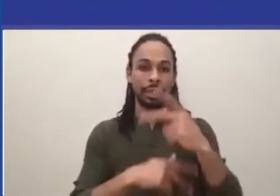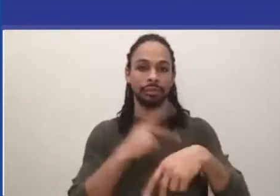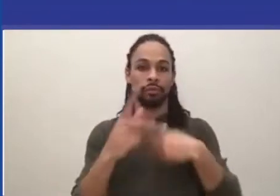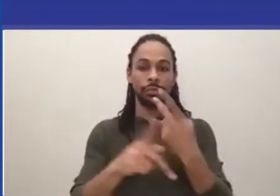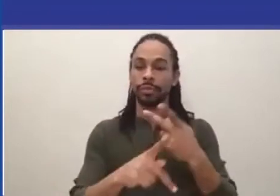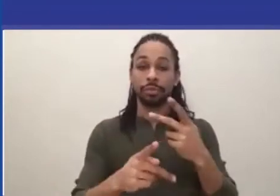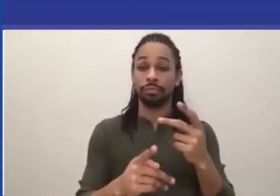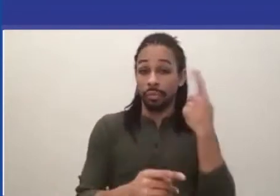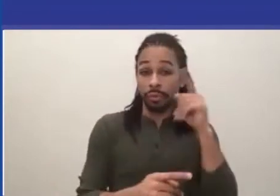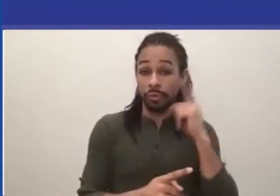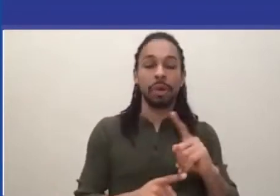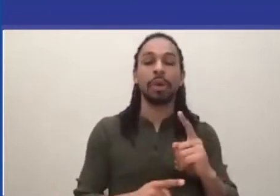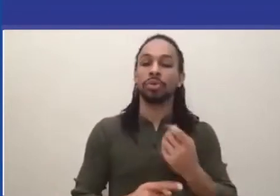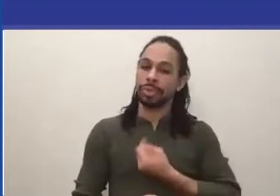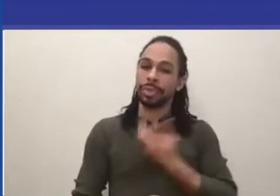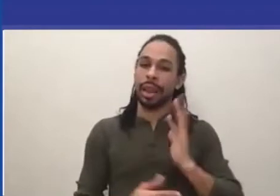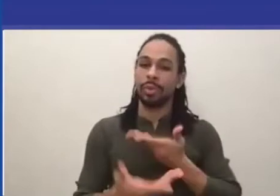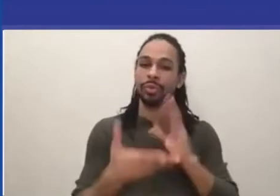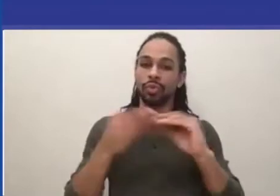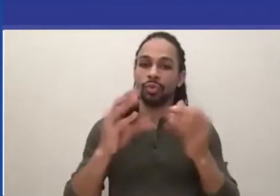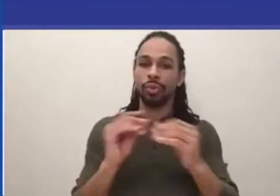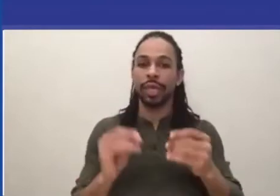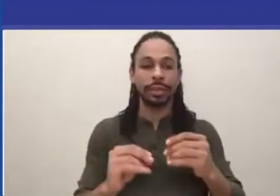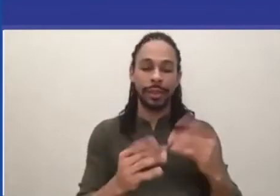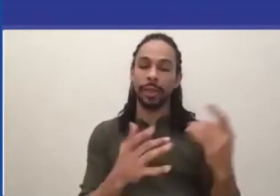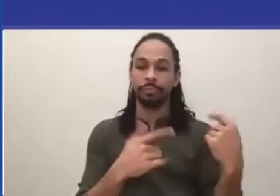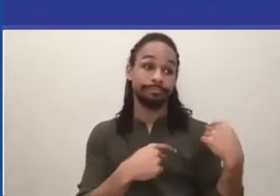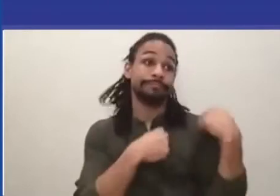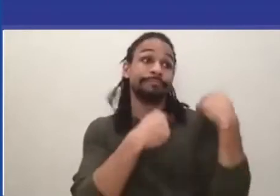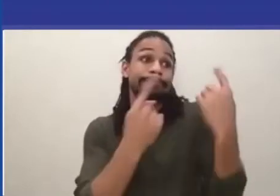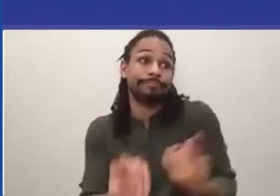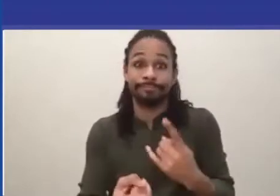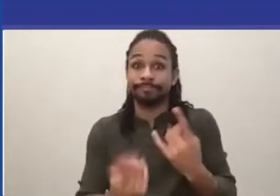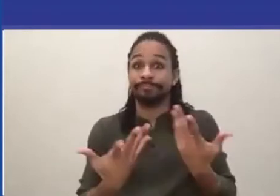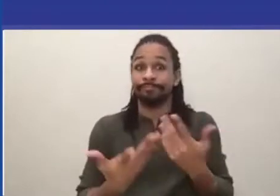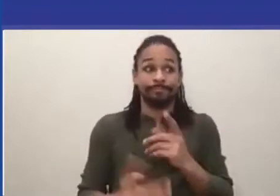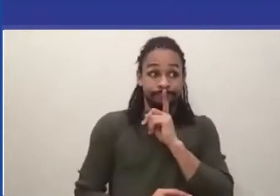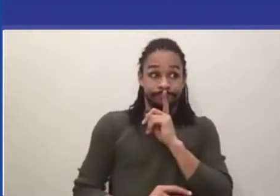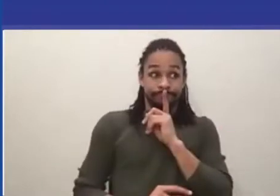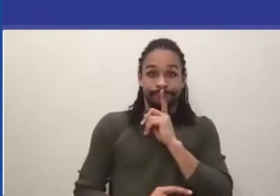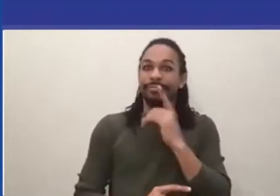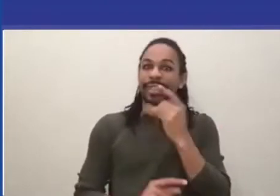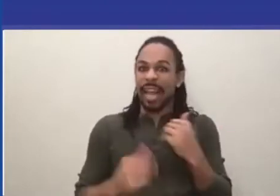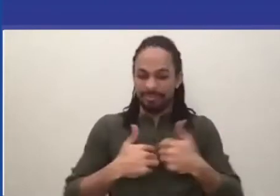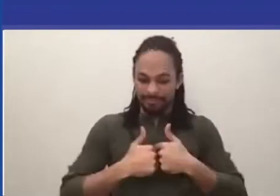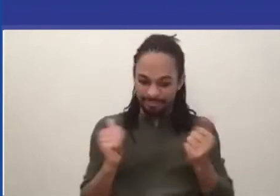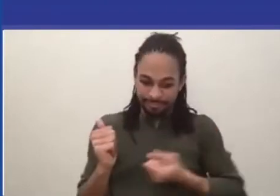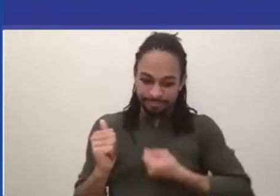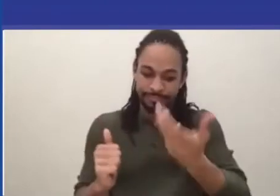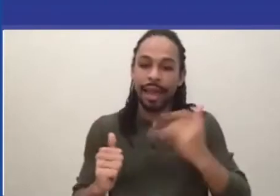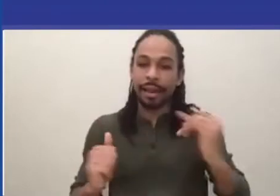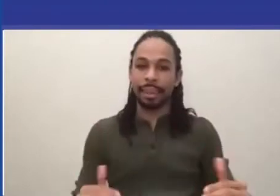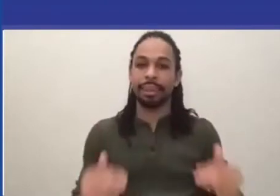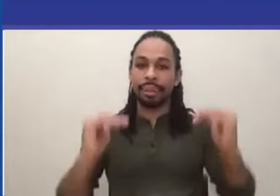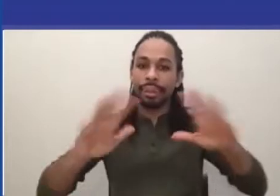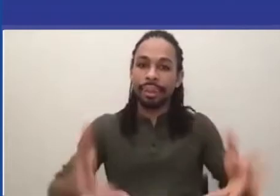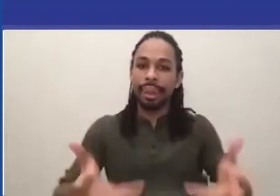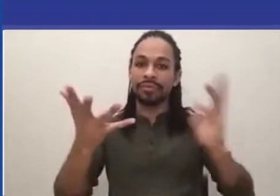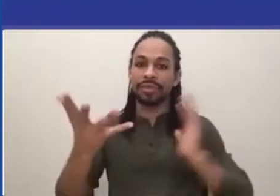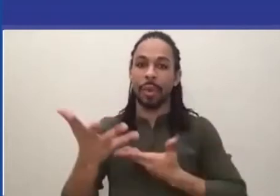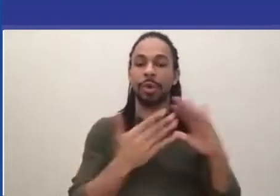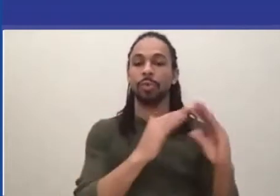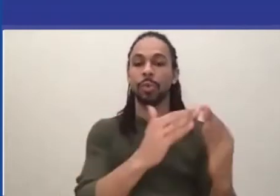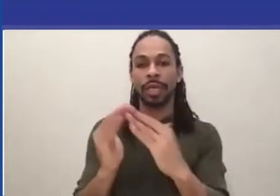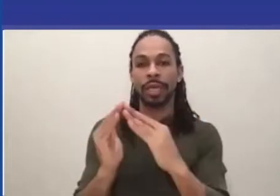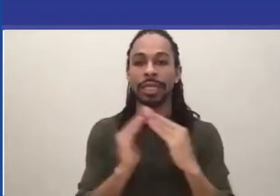communities. Thank you for having me here today. Thank you, Jyoti, and thank you everyone for those introductions and for introducing